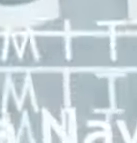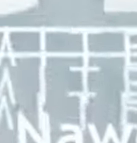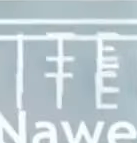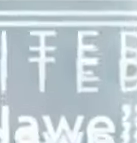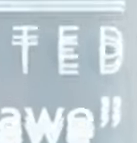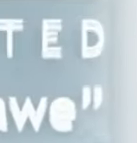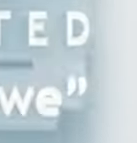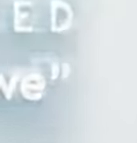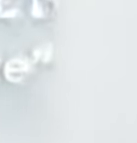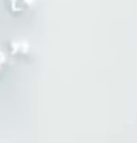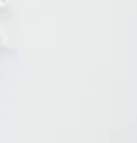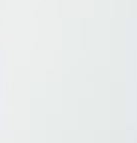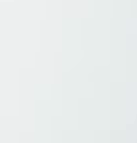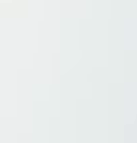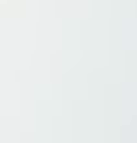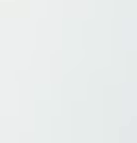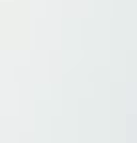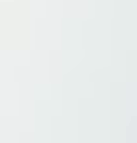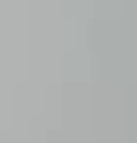Select. Sikhula nawe.